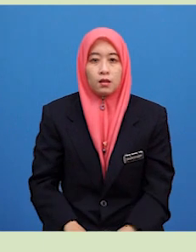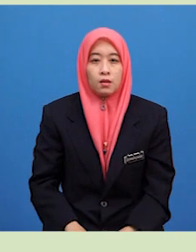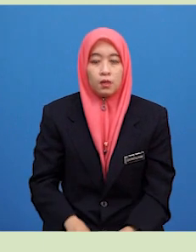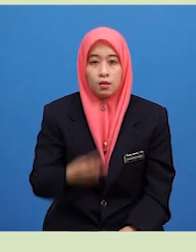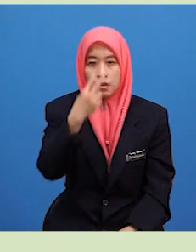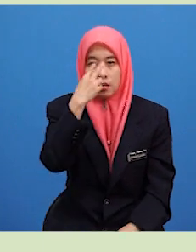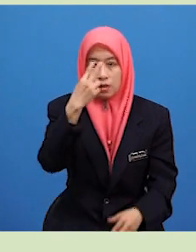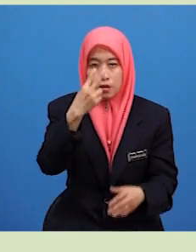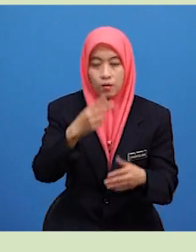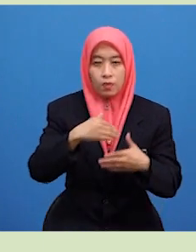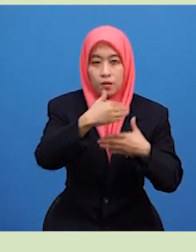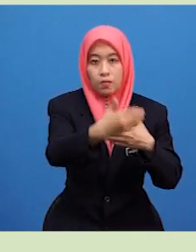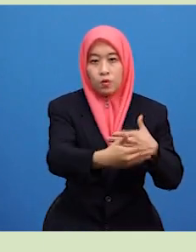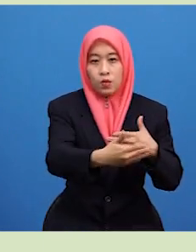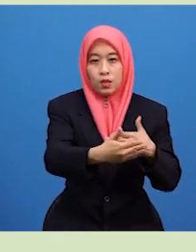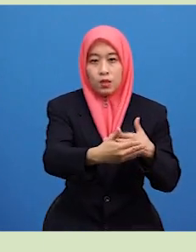at the next one.